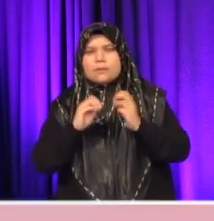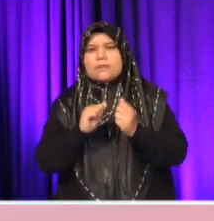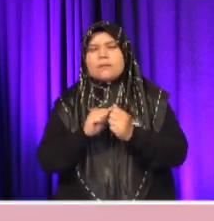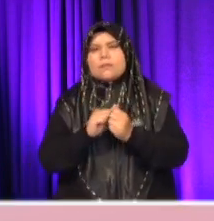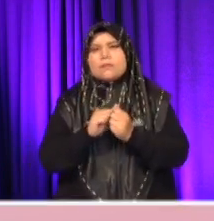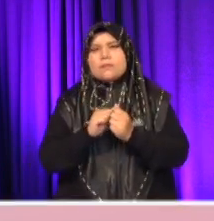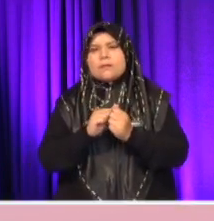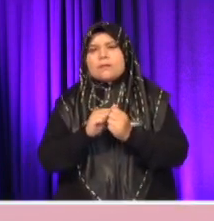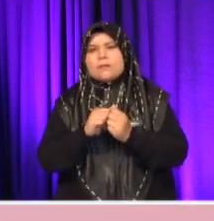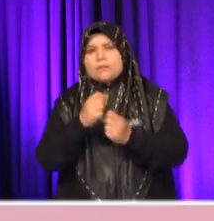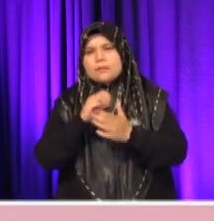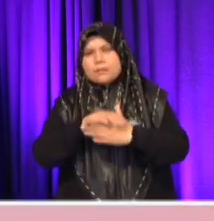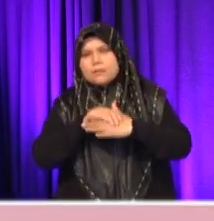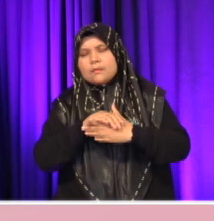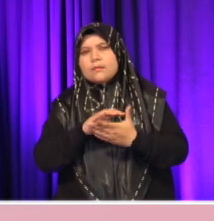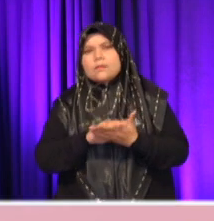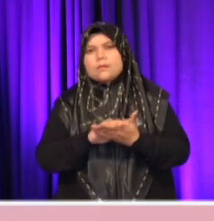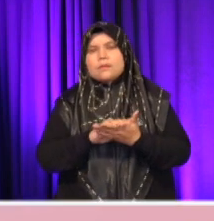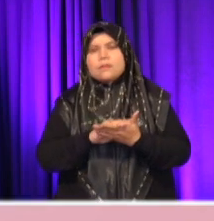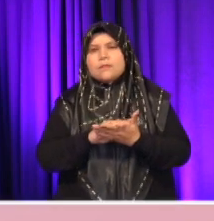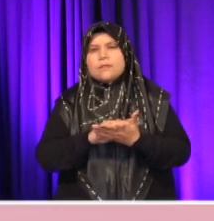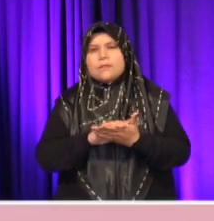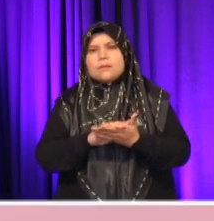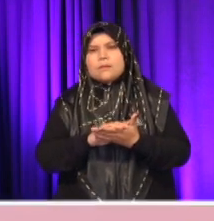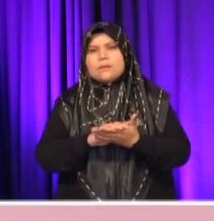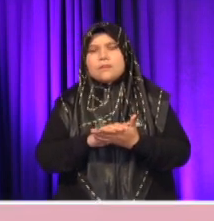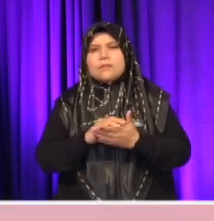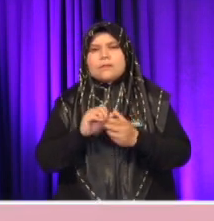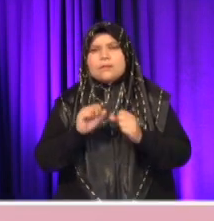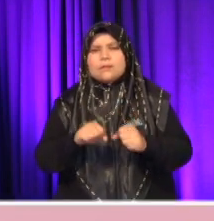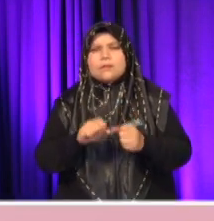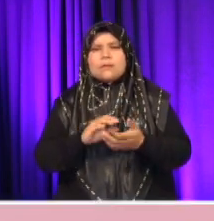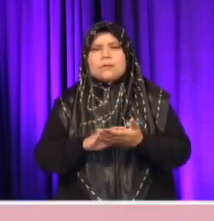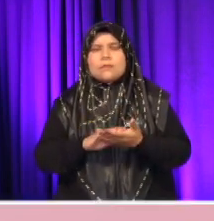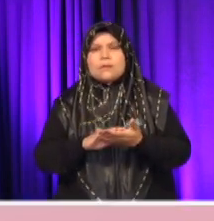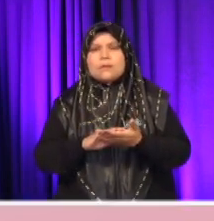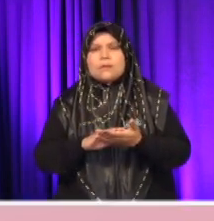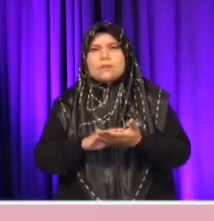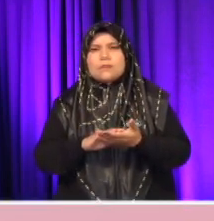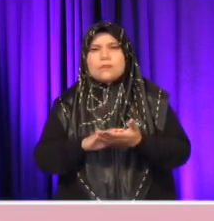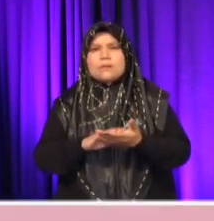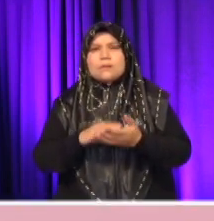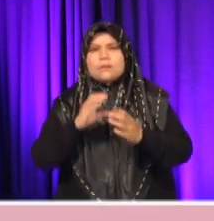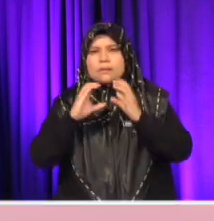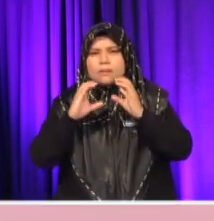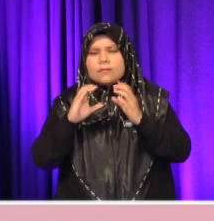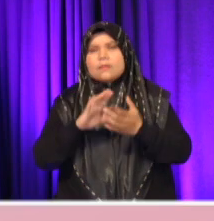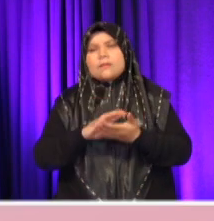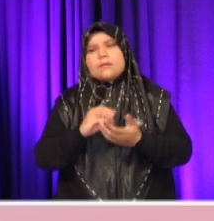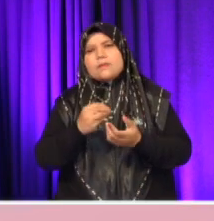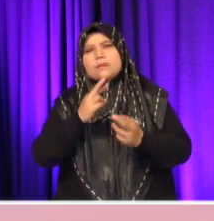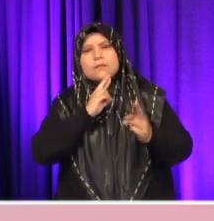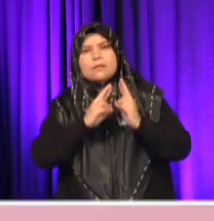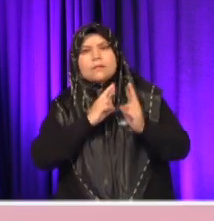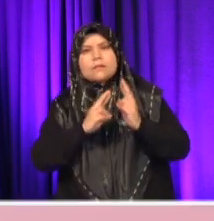All right, Chris. Okay. And then when they're able to communicate effectively, they can speak, and correspond in